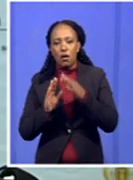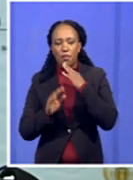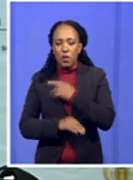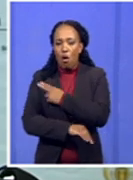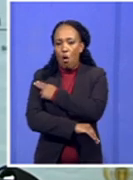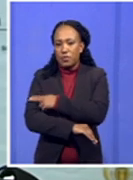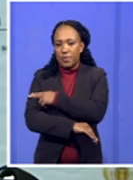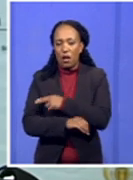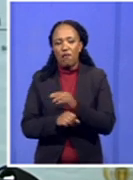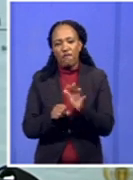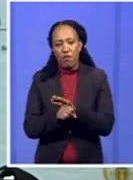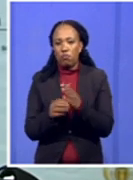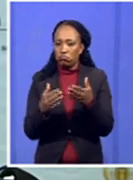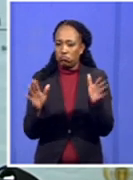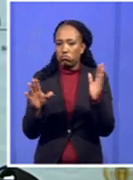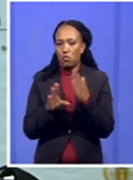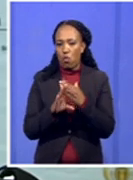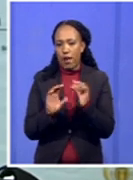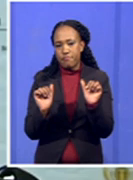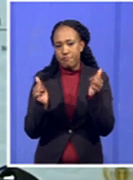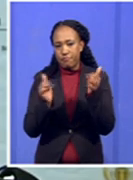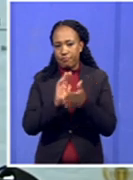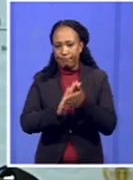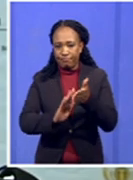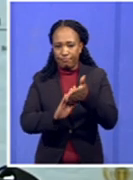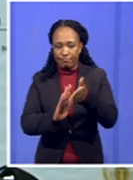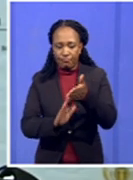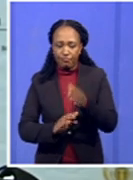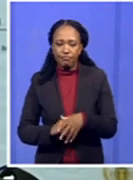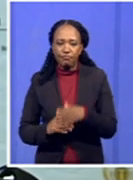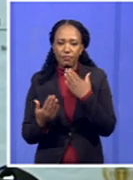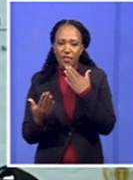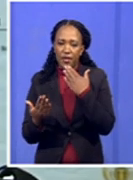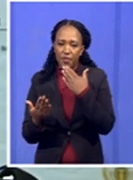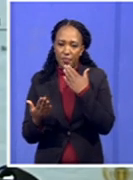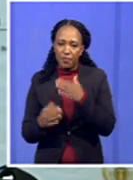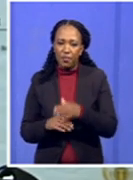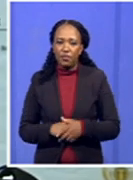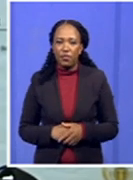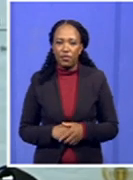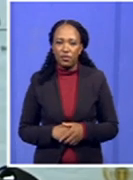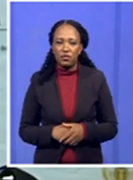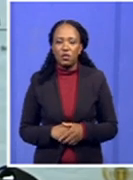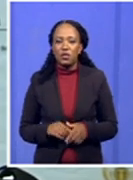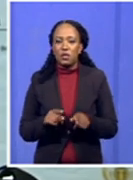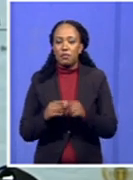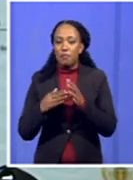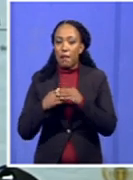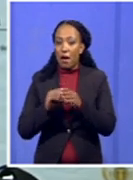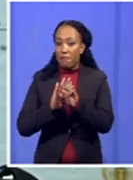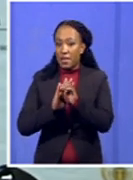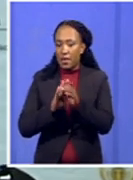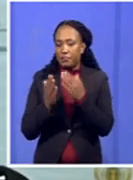will be fully functional. Thank you very much to the facilitator and members of the media. Thank you.